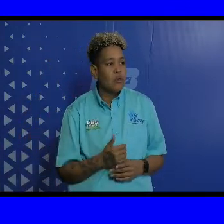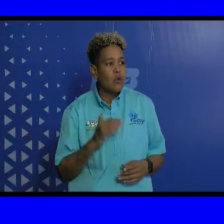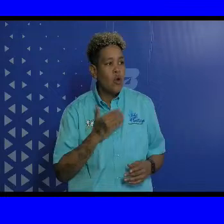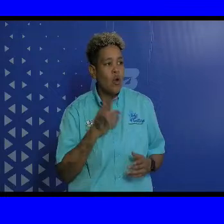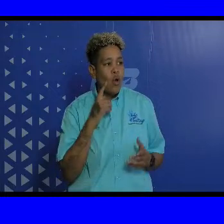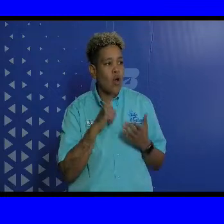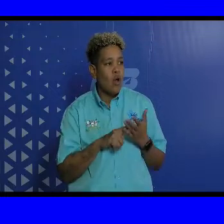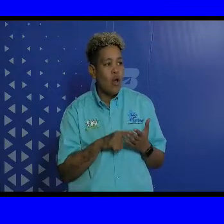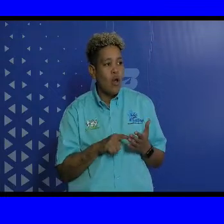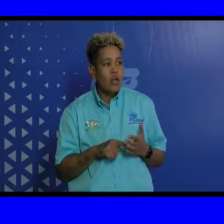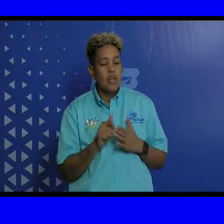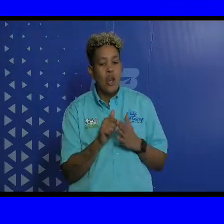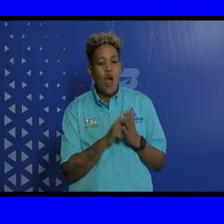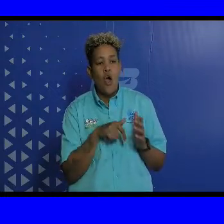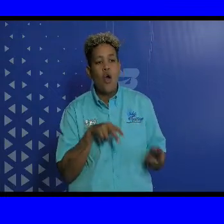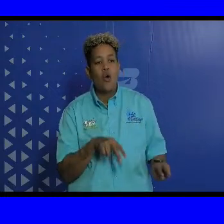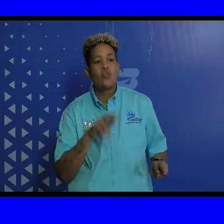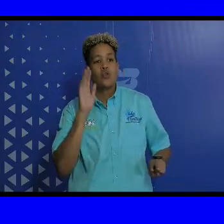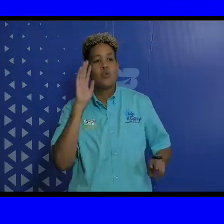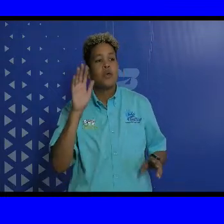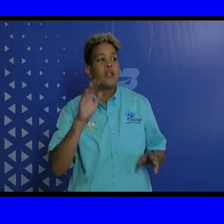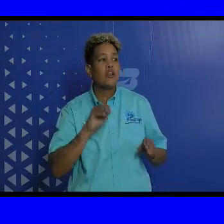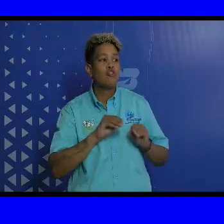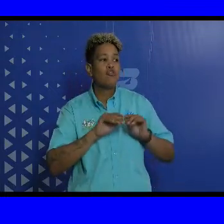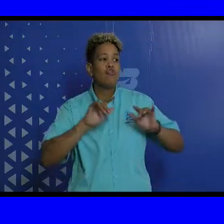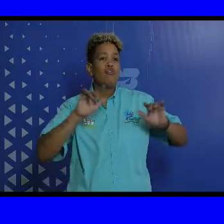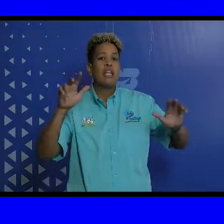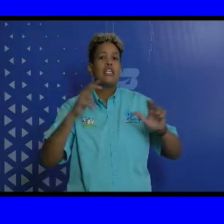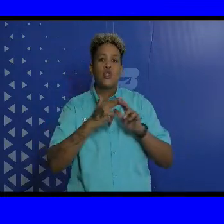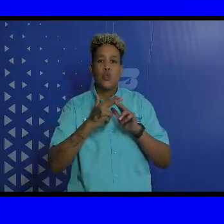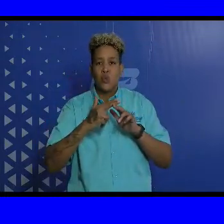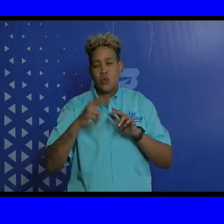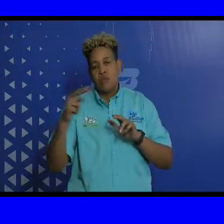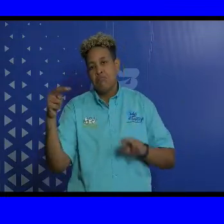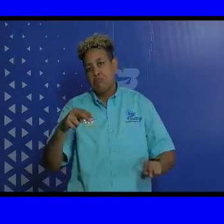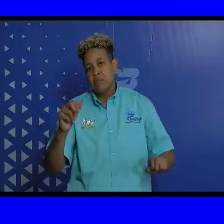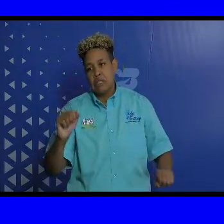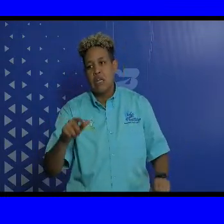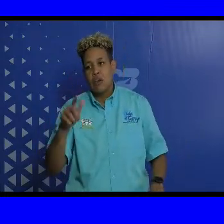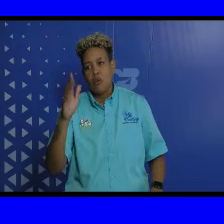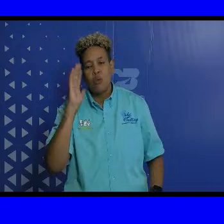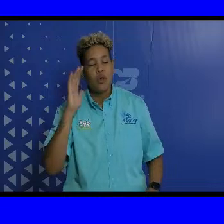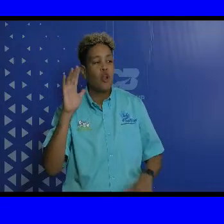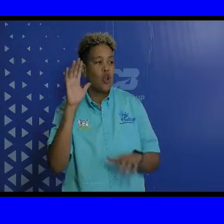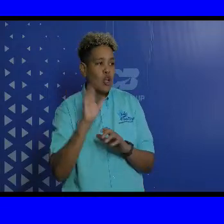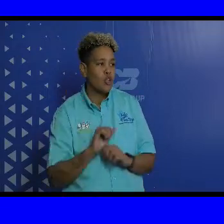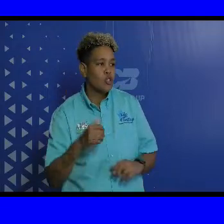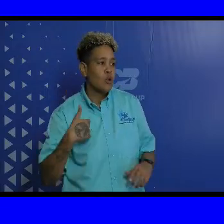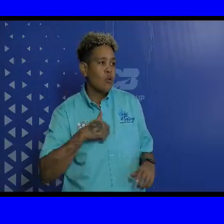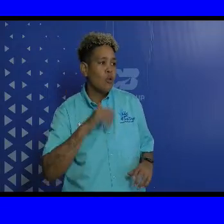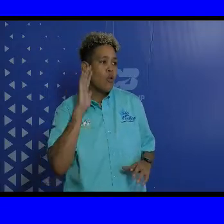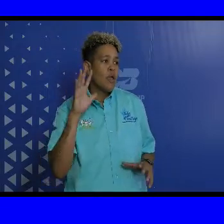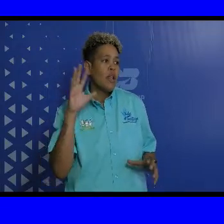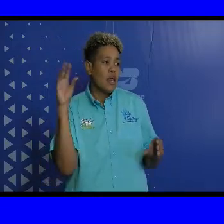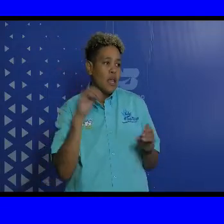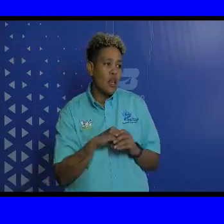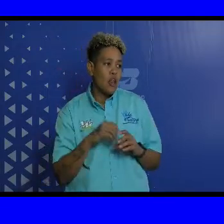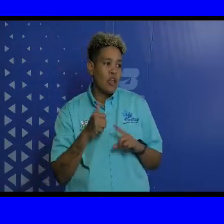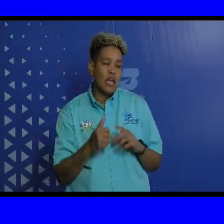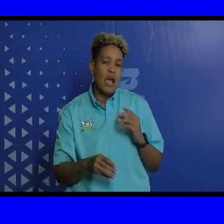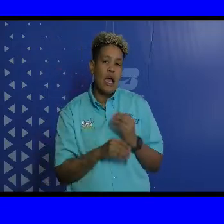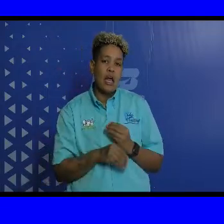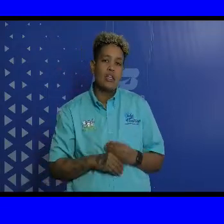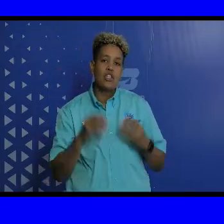audited accounts will be released shortly, and as usual, we will include